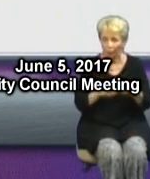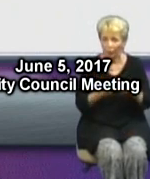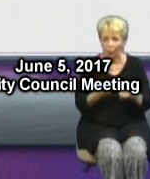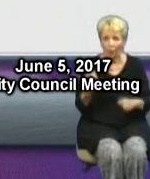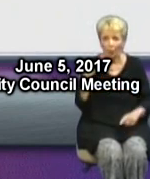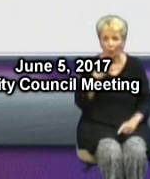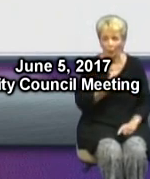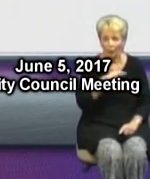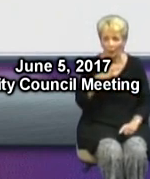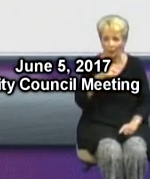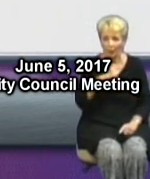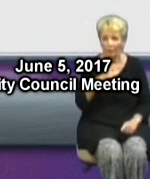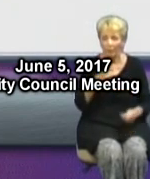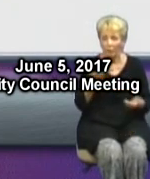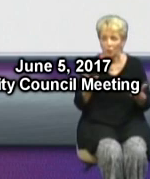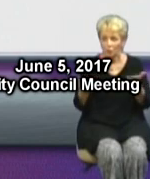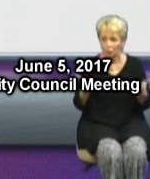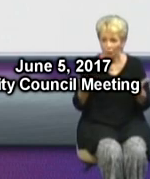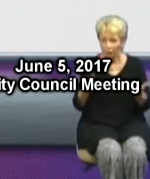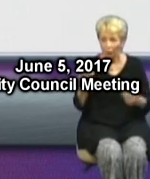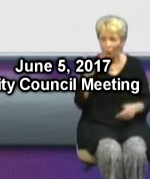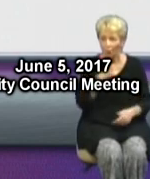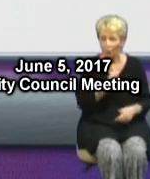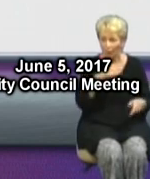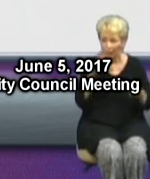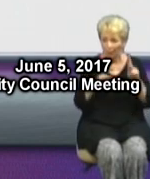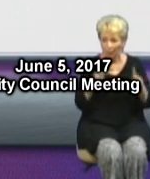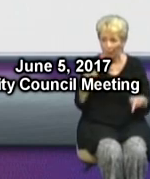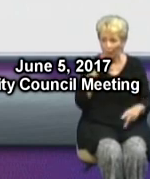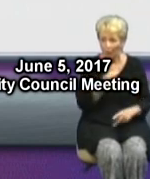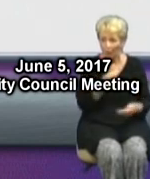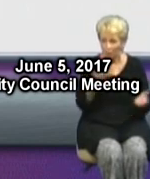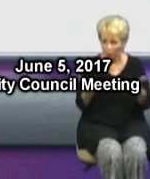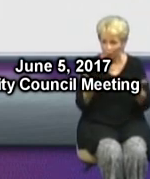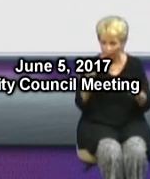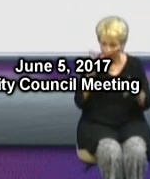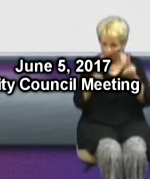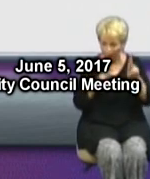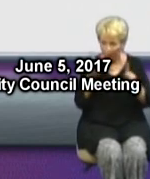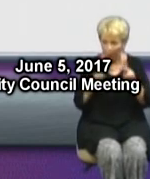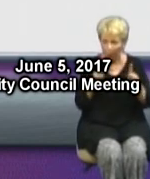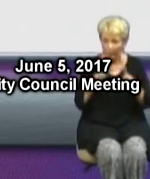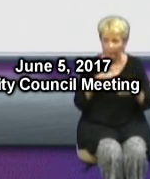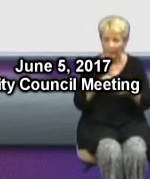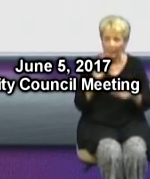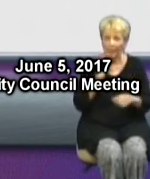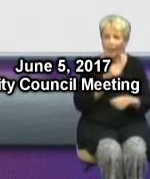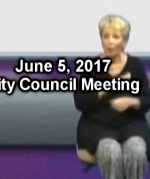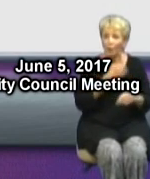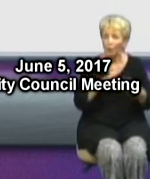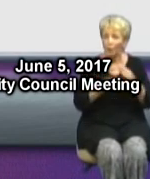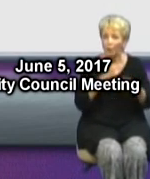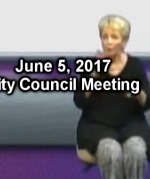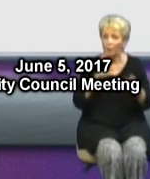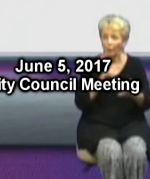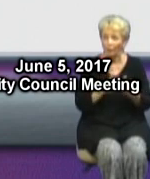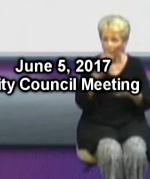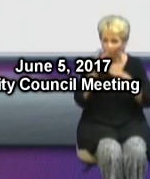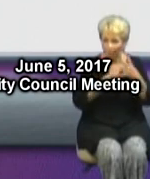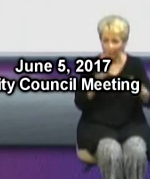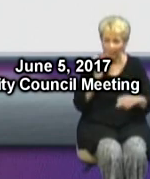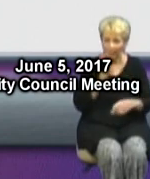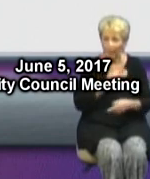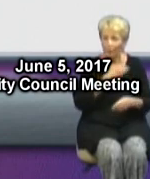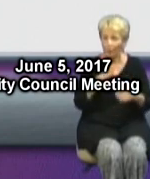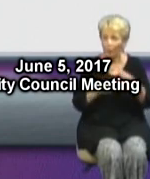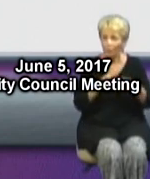we are public servants, and we're people, and we are serving people. We're serving people in our community, people that visit our